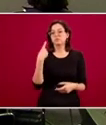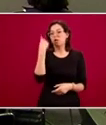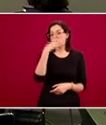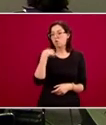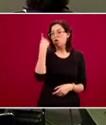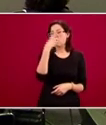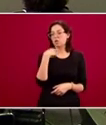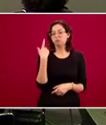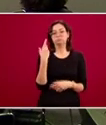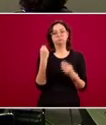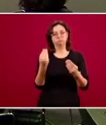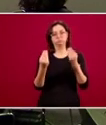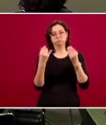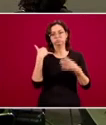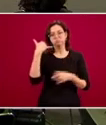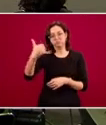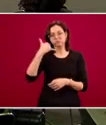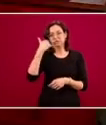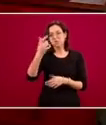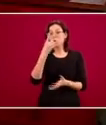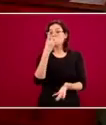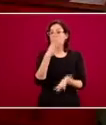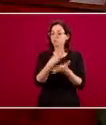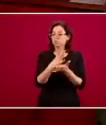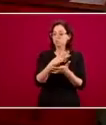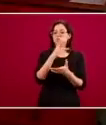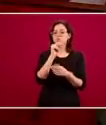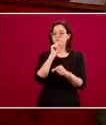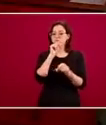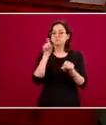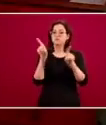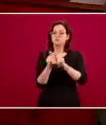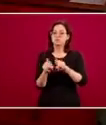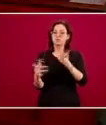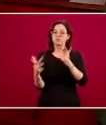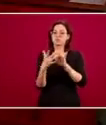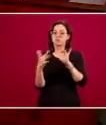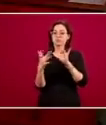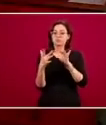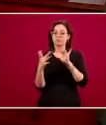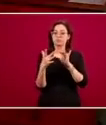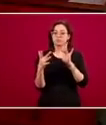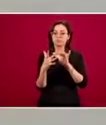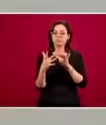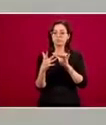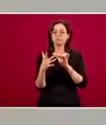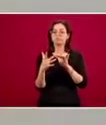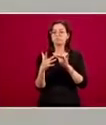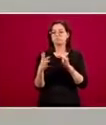I can tell you we are having hundreds of calls per hour.